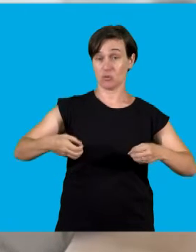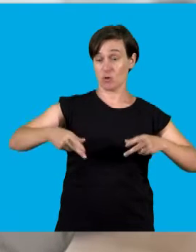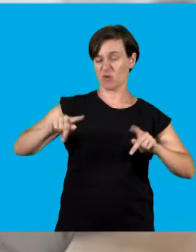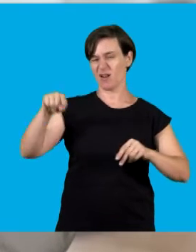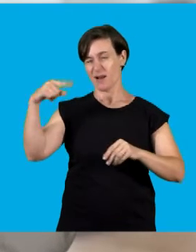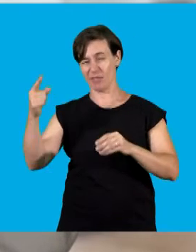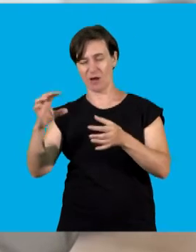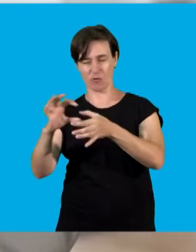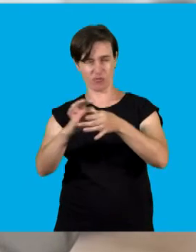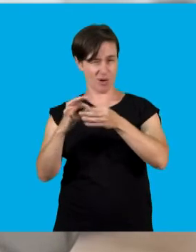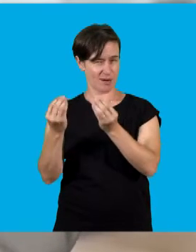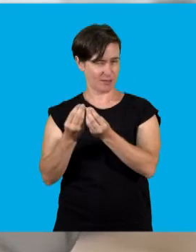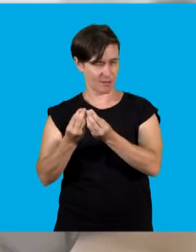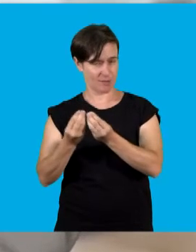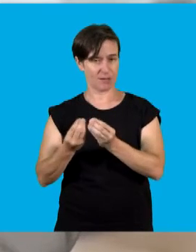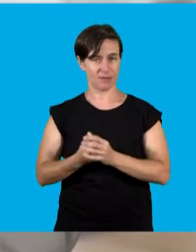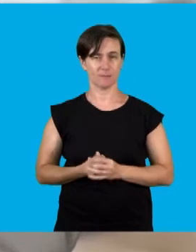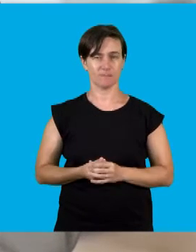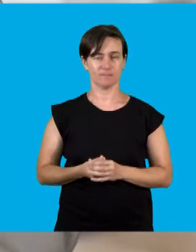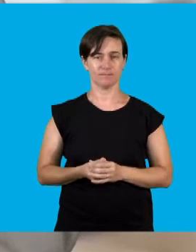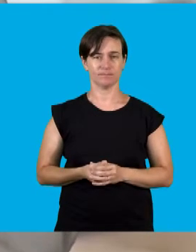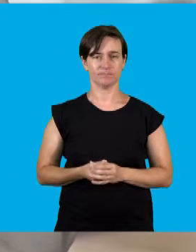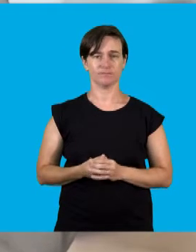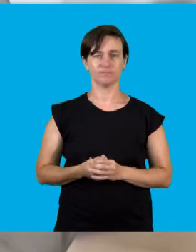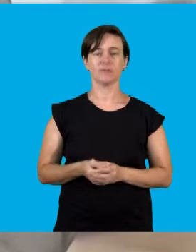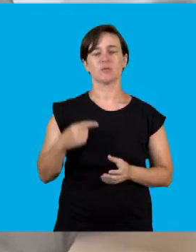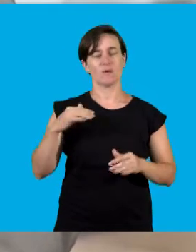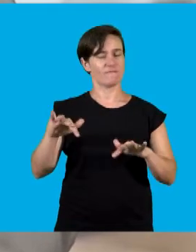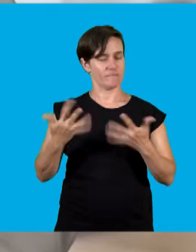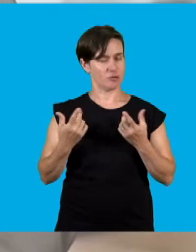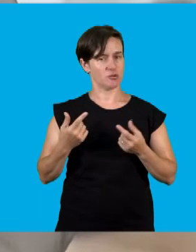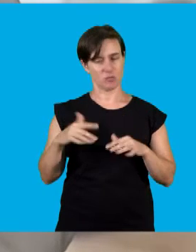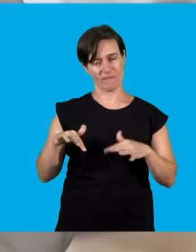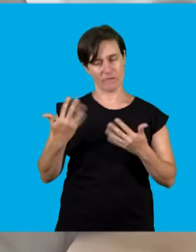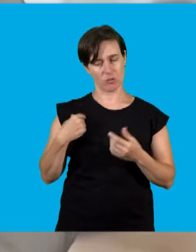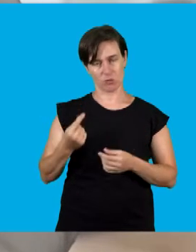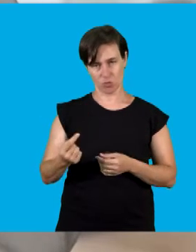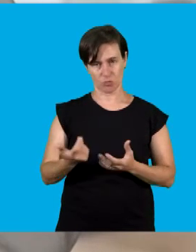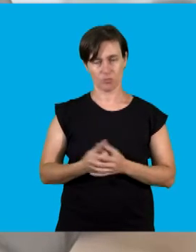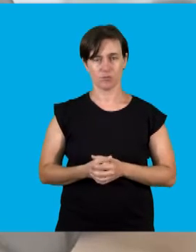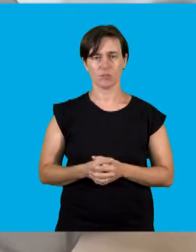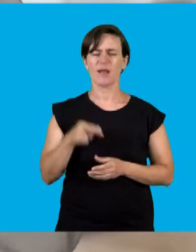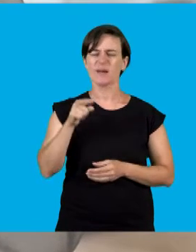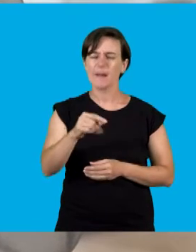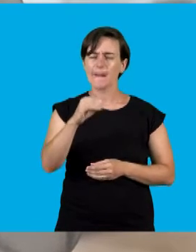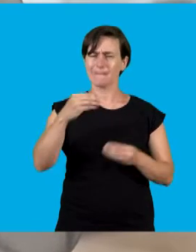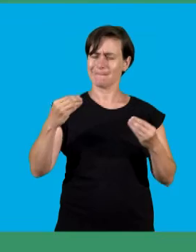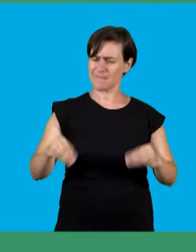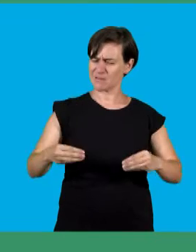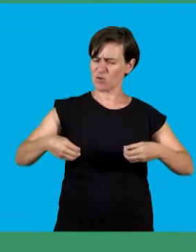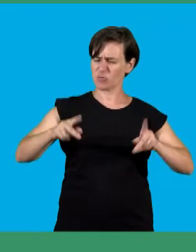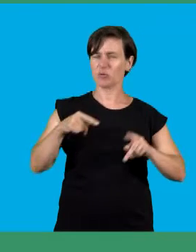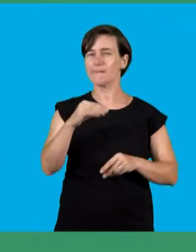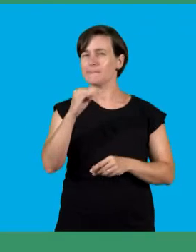business opportunity and related factors. This is what we've been doing or what we did. We started with the meaning of